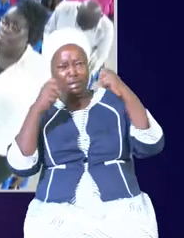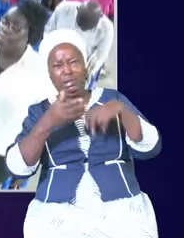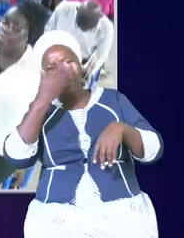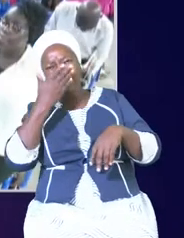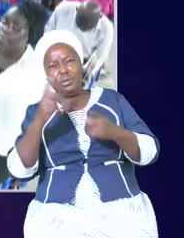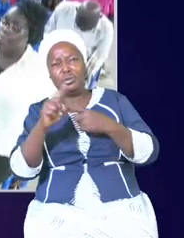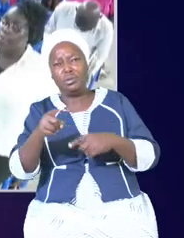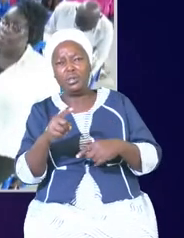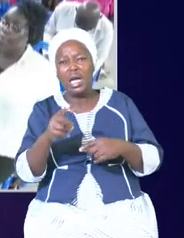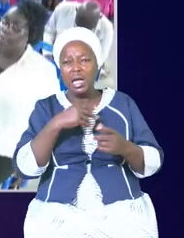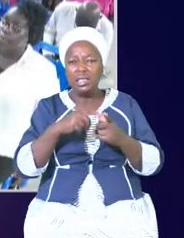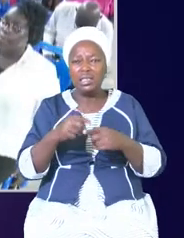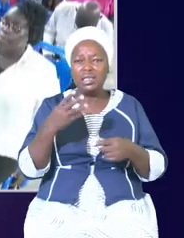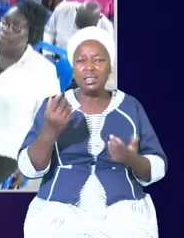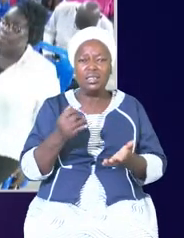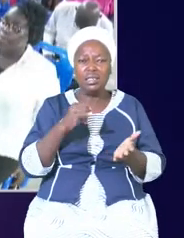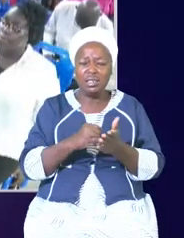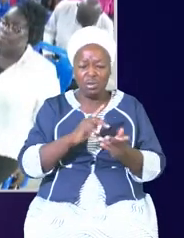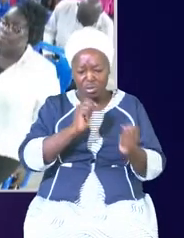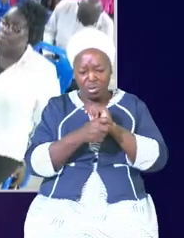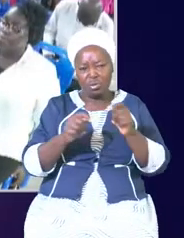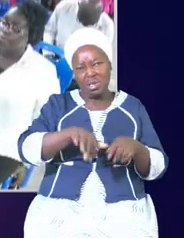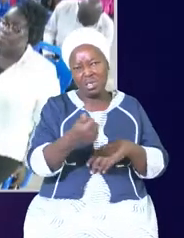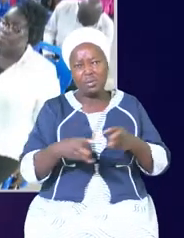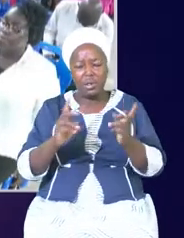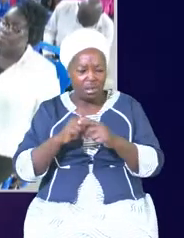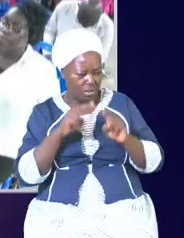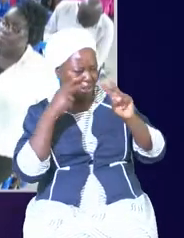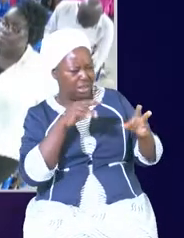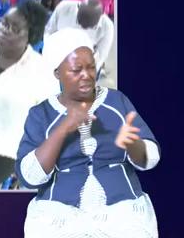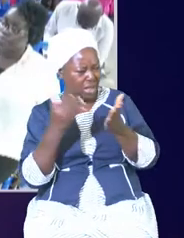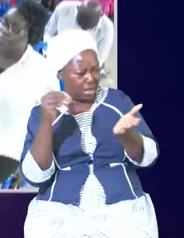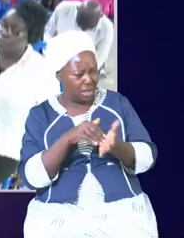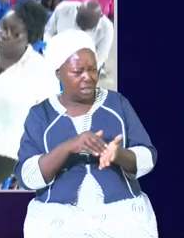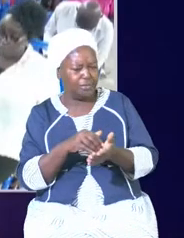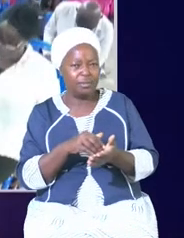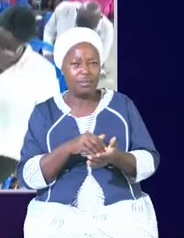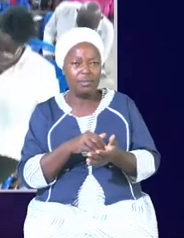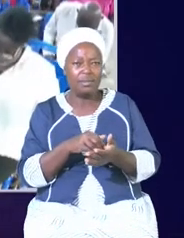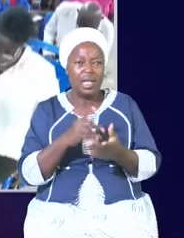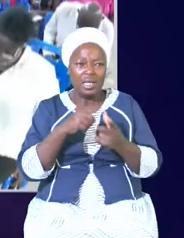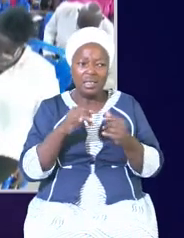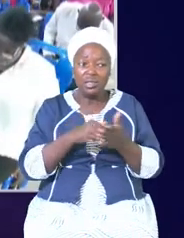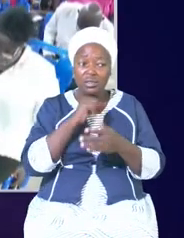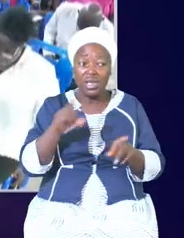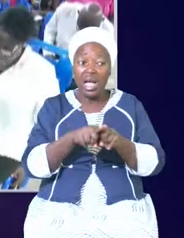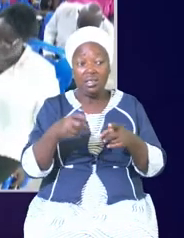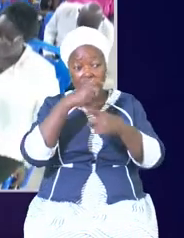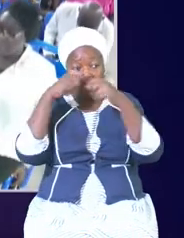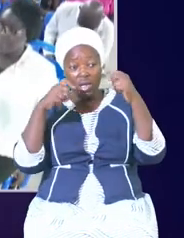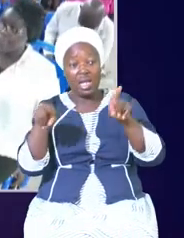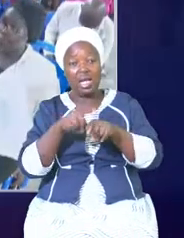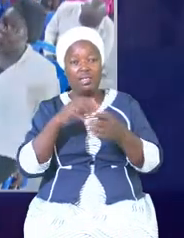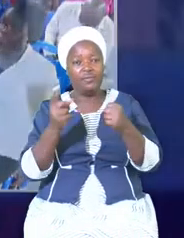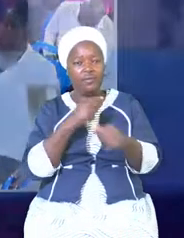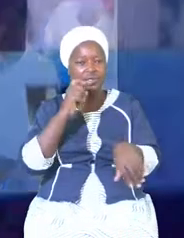It turns you the other way. And then you look at it again, and it's not as ugly as the first time. And you